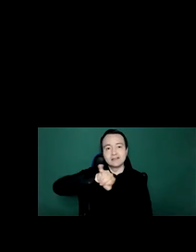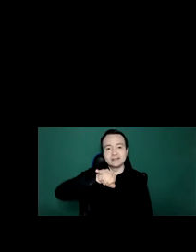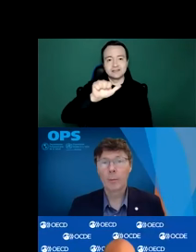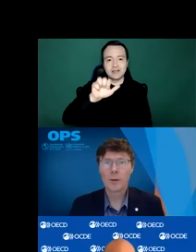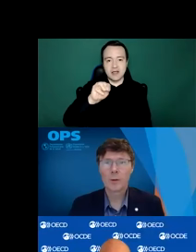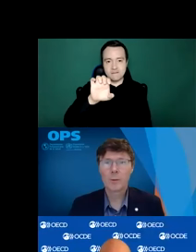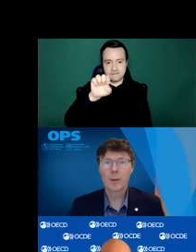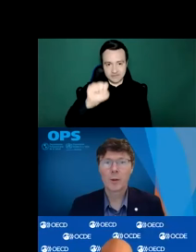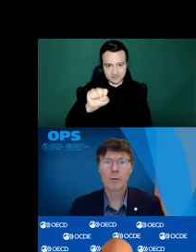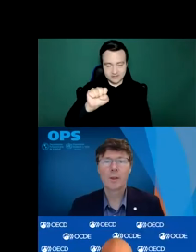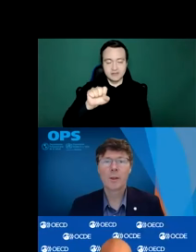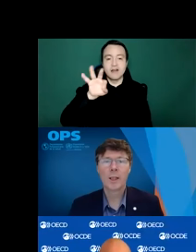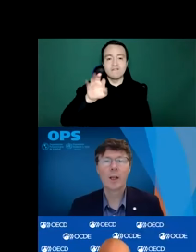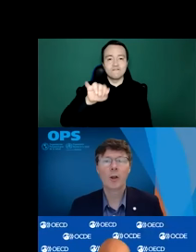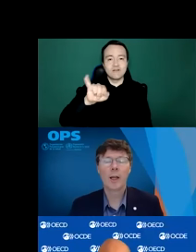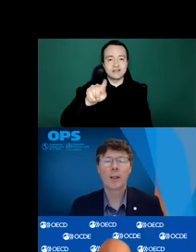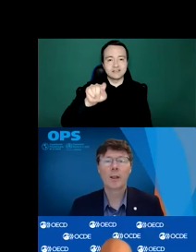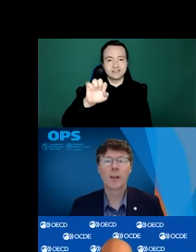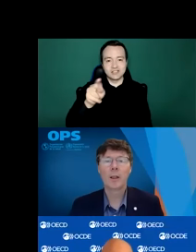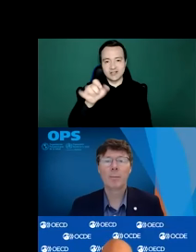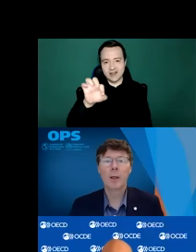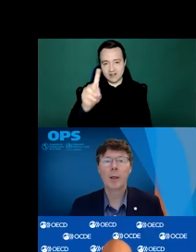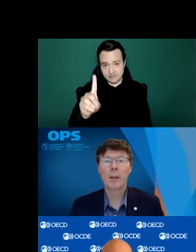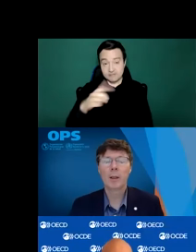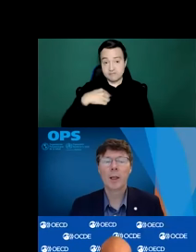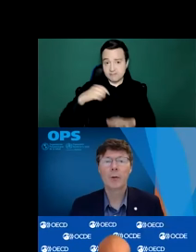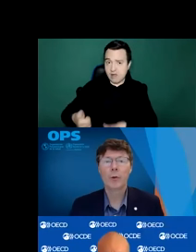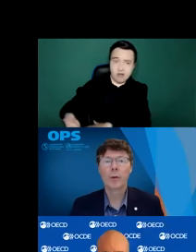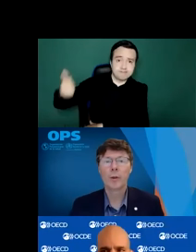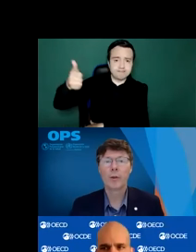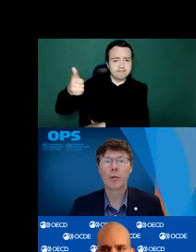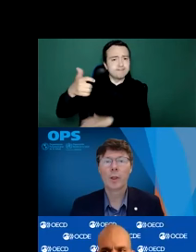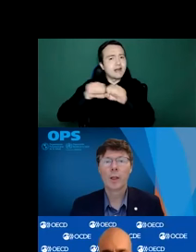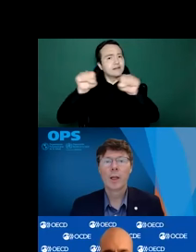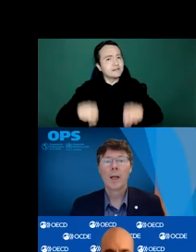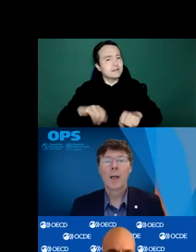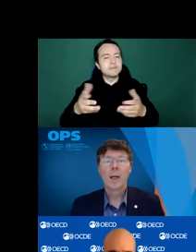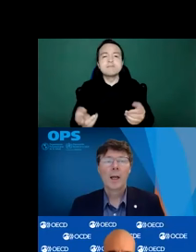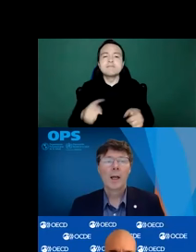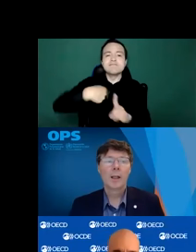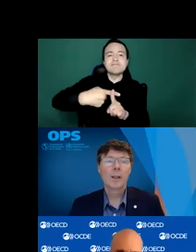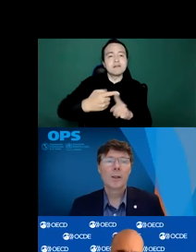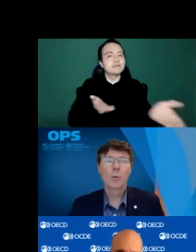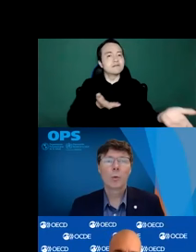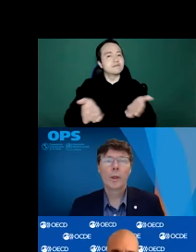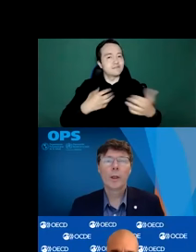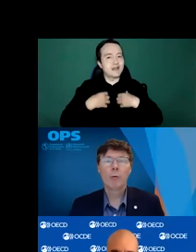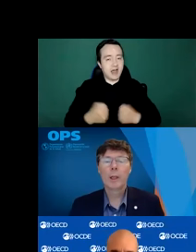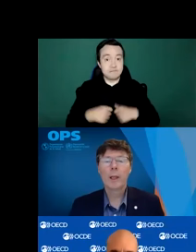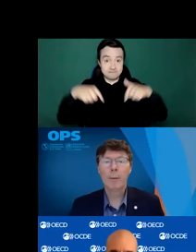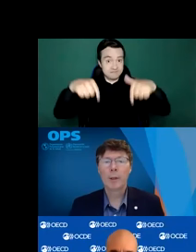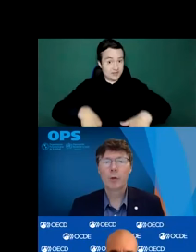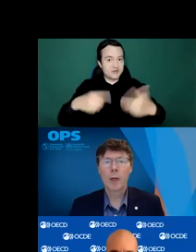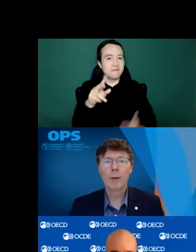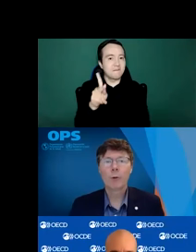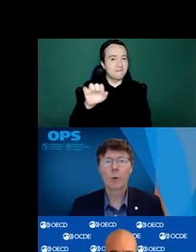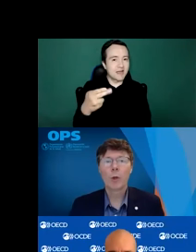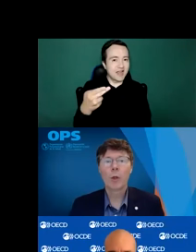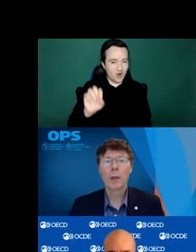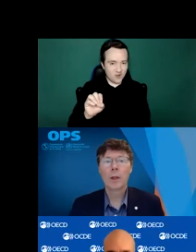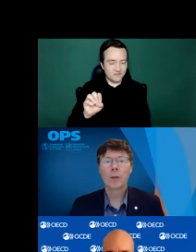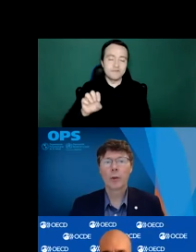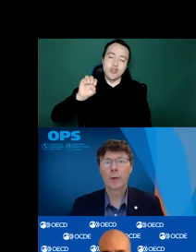Department of Health Systems and Services here at the Pan American Health Organization. And we are really happy to have